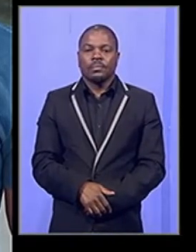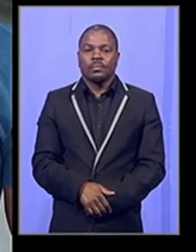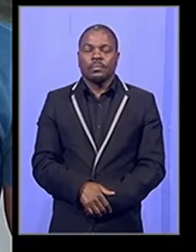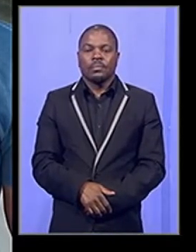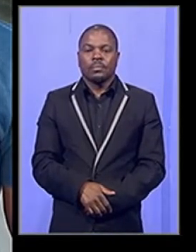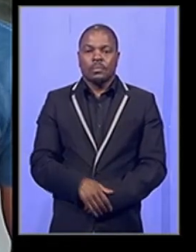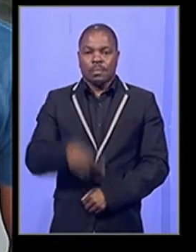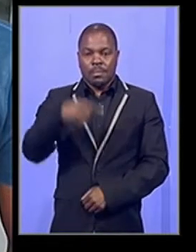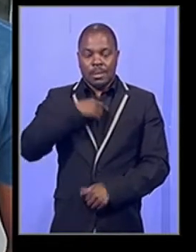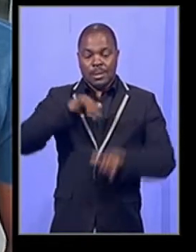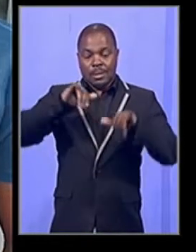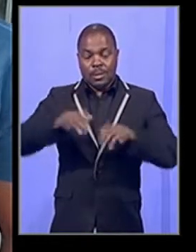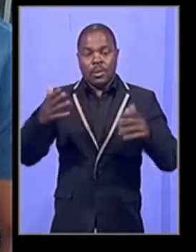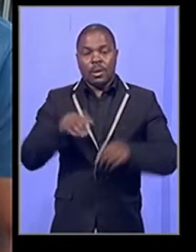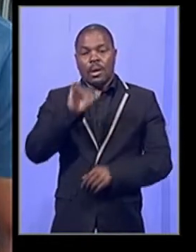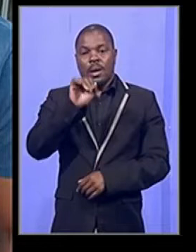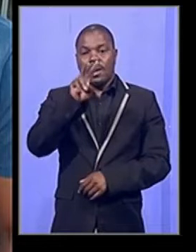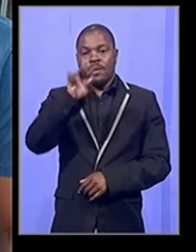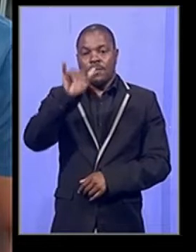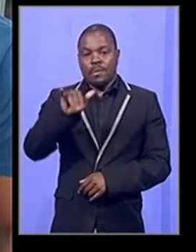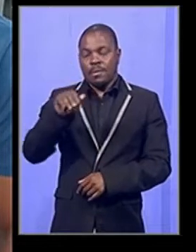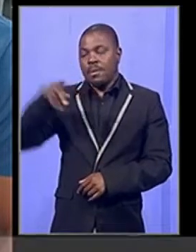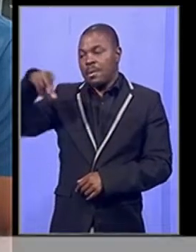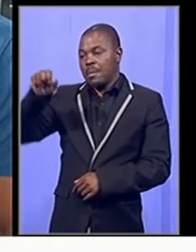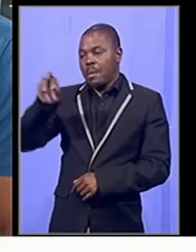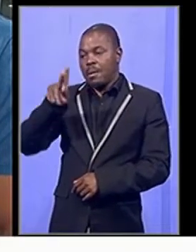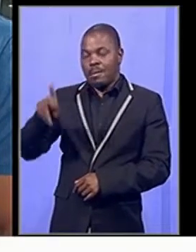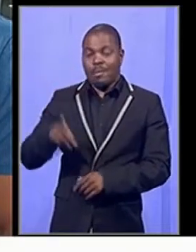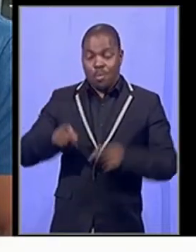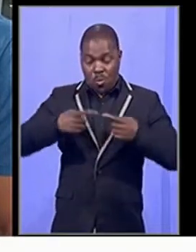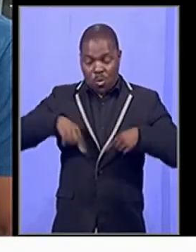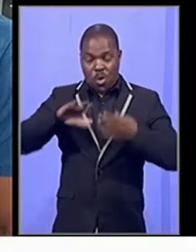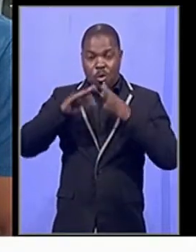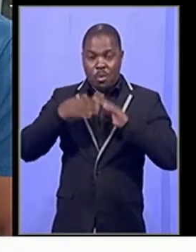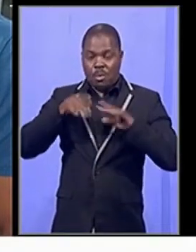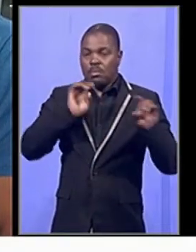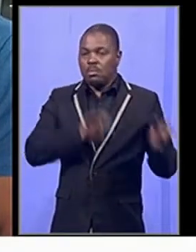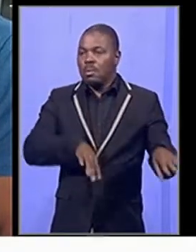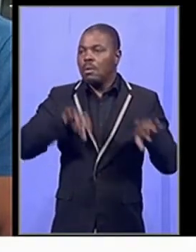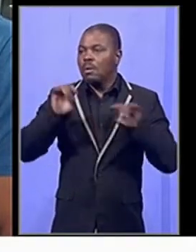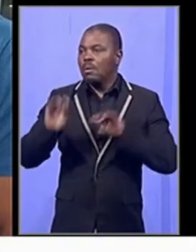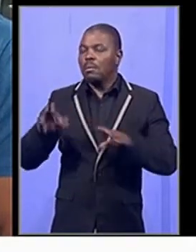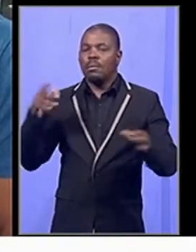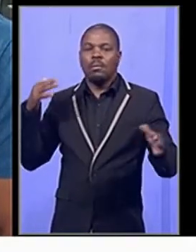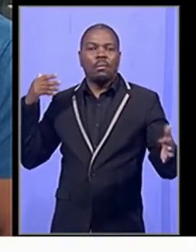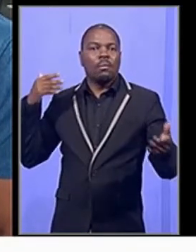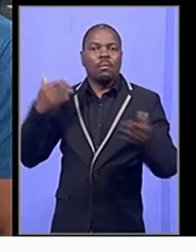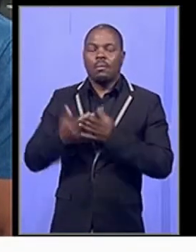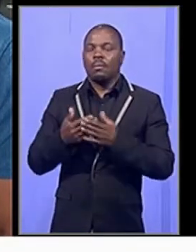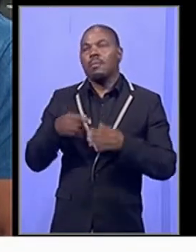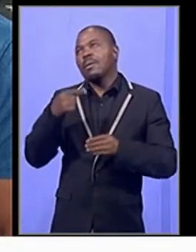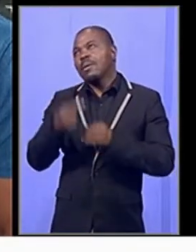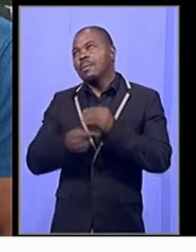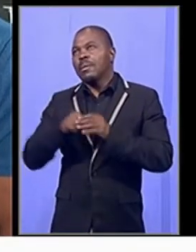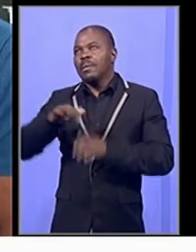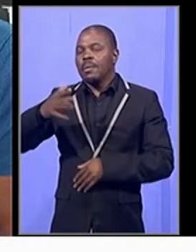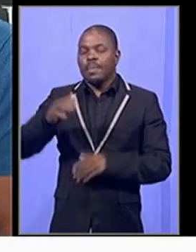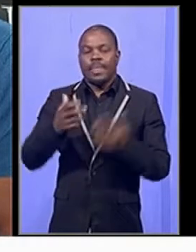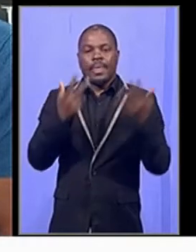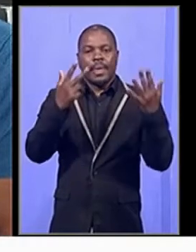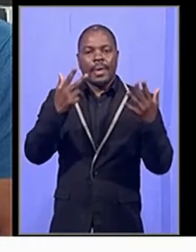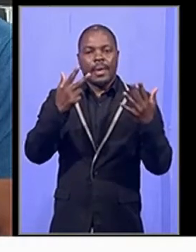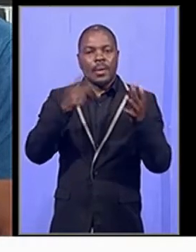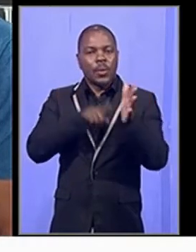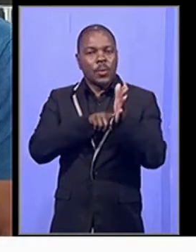Ke modudi wa Ivy Park rena badudi ba Ivy Park re sokotše nako e telele ya go lekana tekano ya dibeke tše